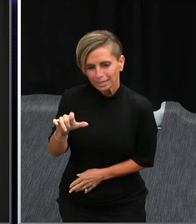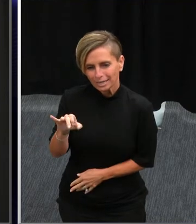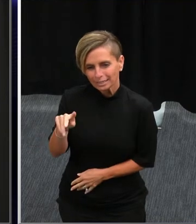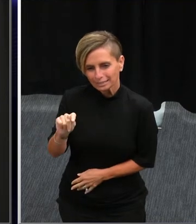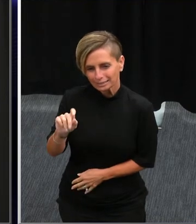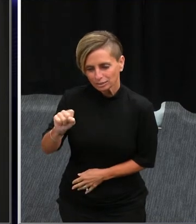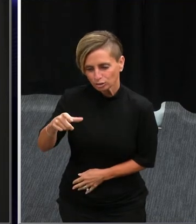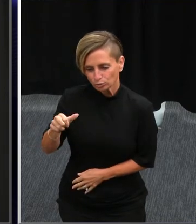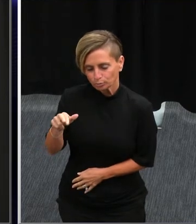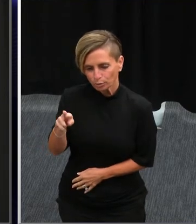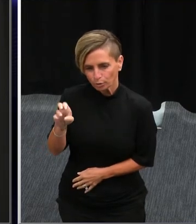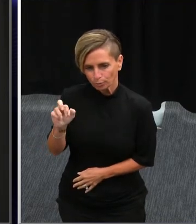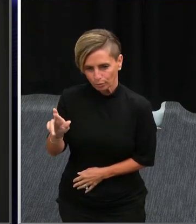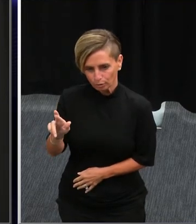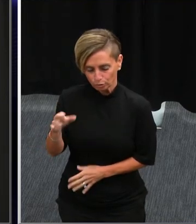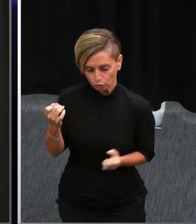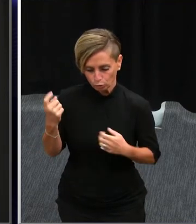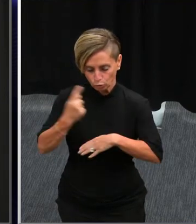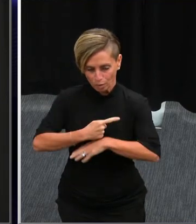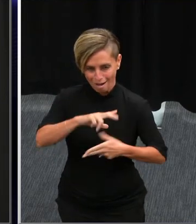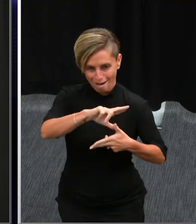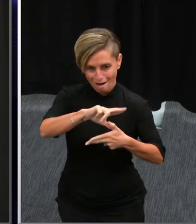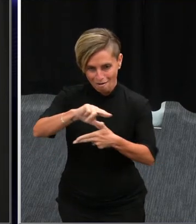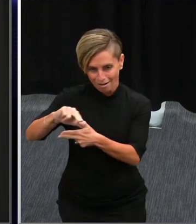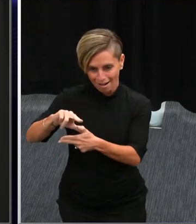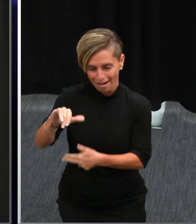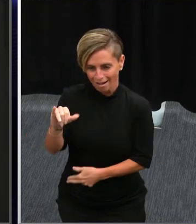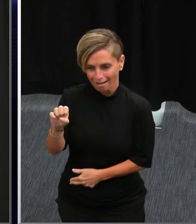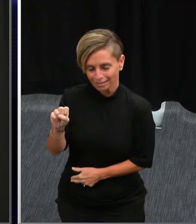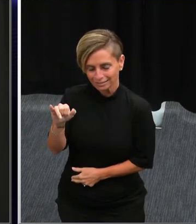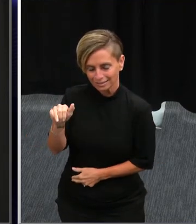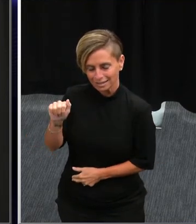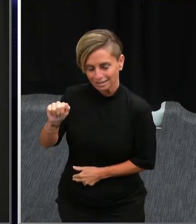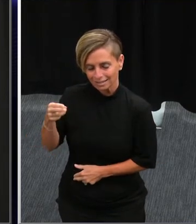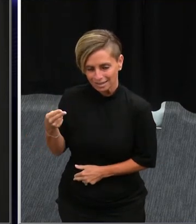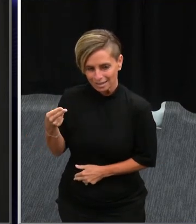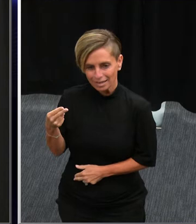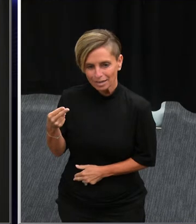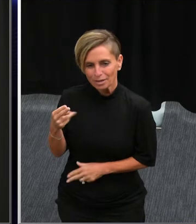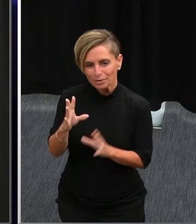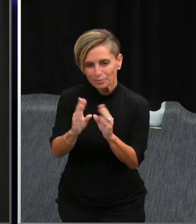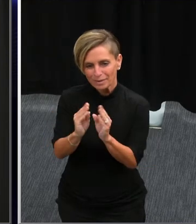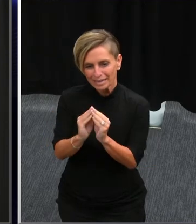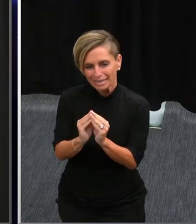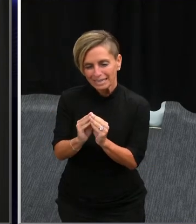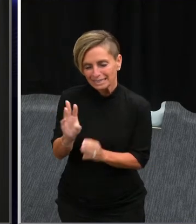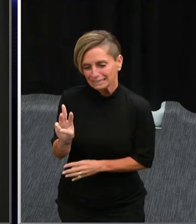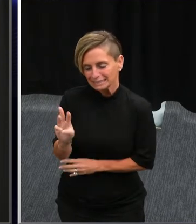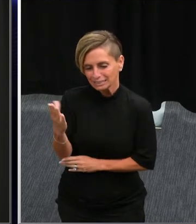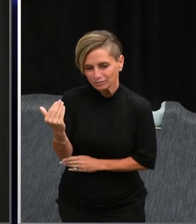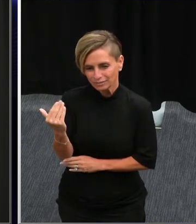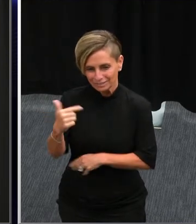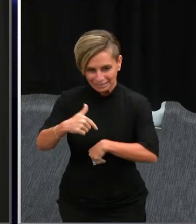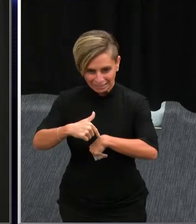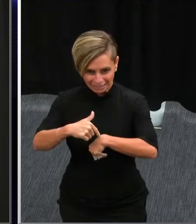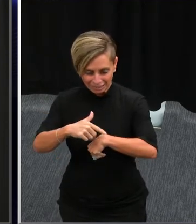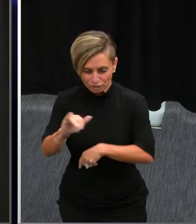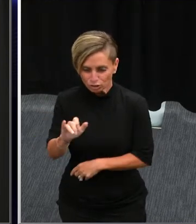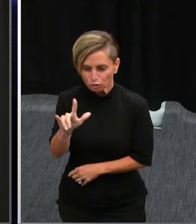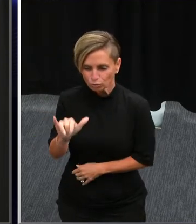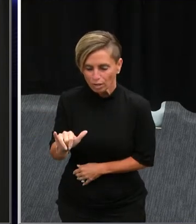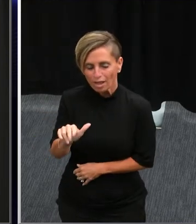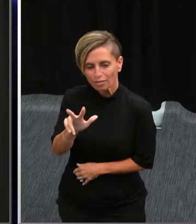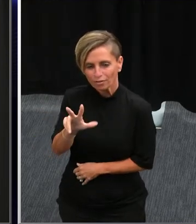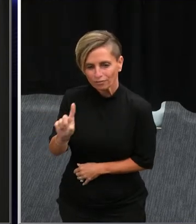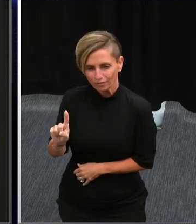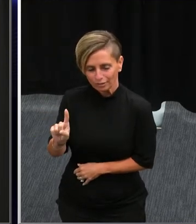This is our Hurricane ISAIAS briefing at 6:15 on July 31st, and it is hard to imagine that we are